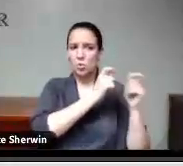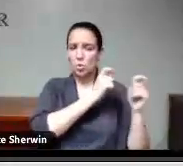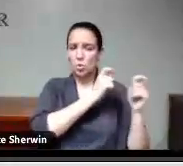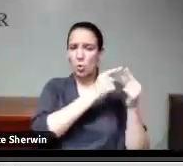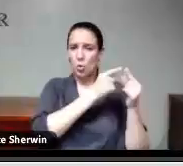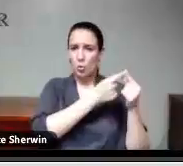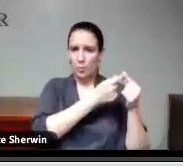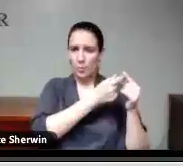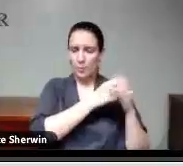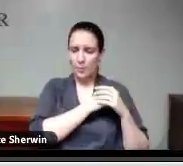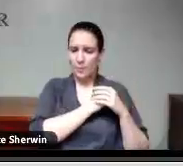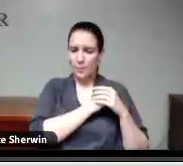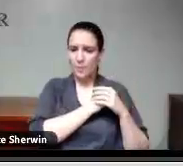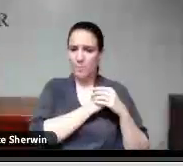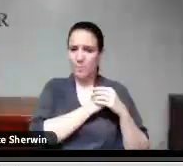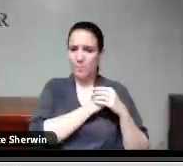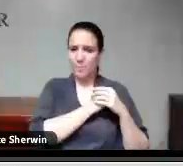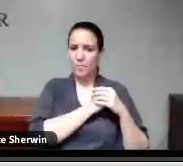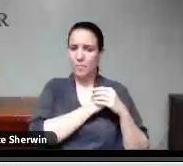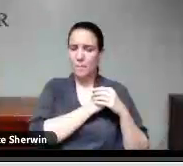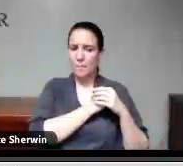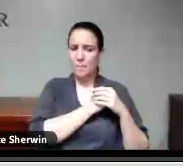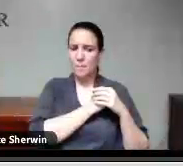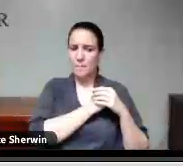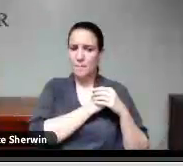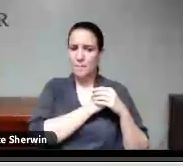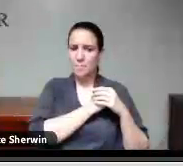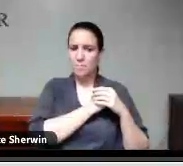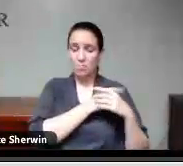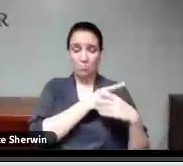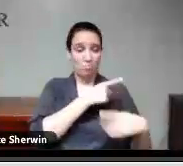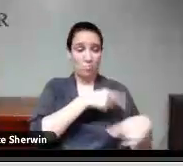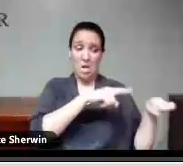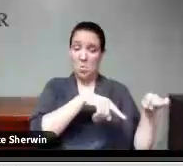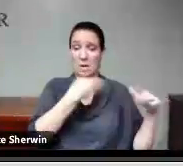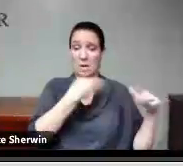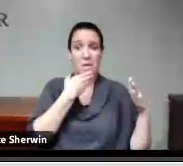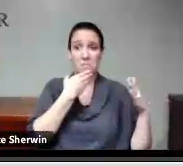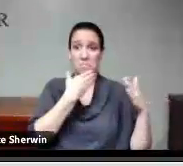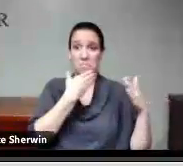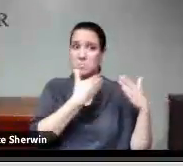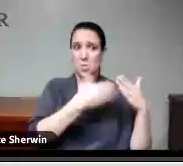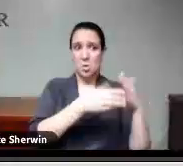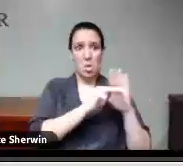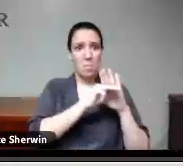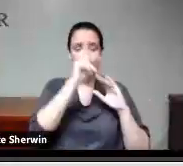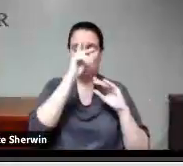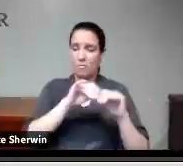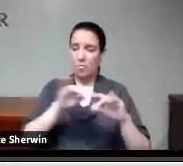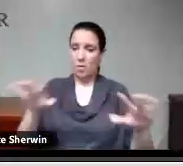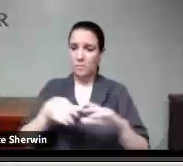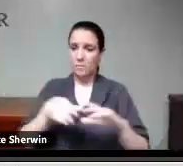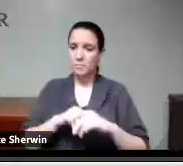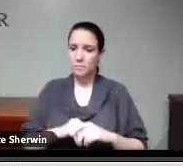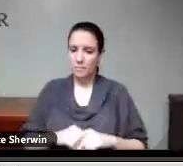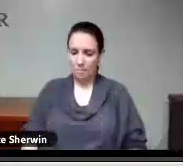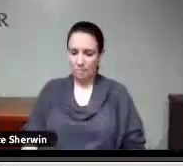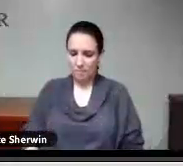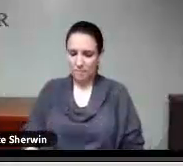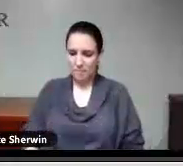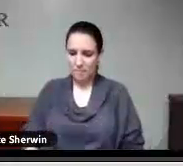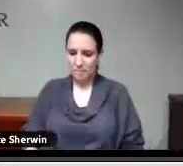what the possibilities are, and they've really become quite a model for the rest of the organization. For this to